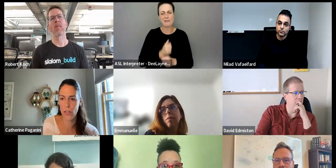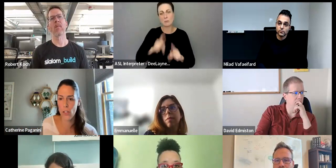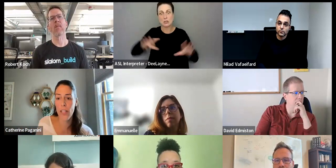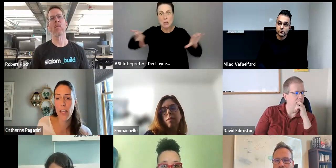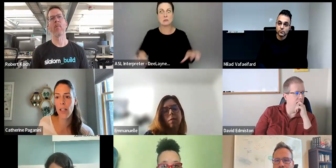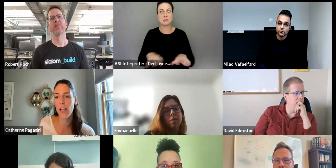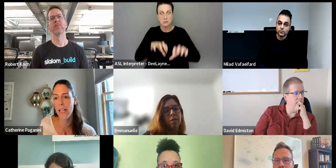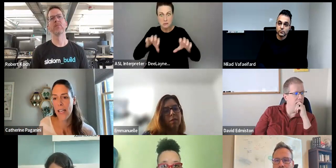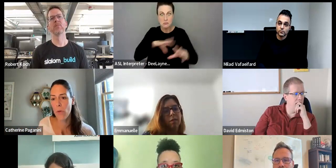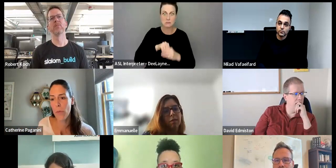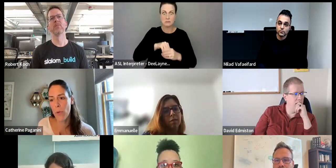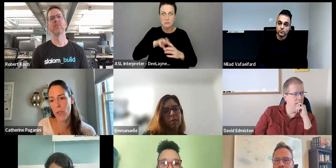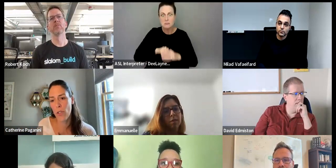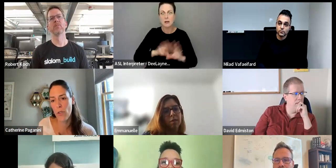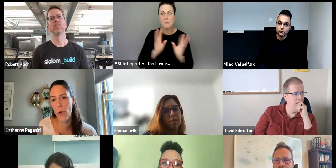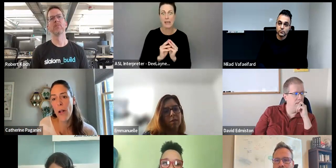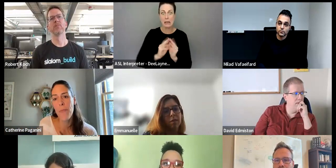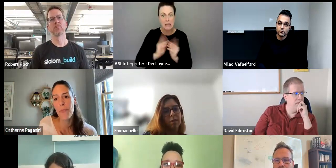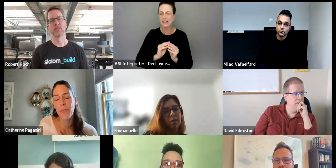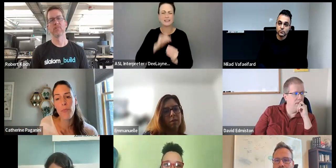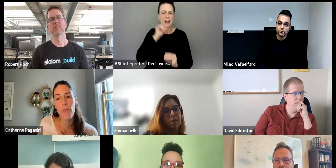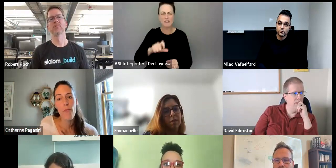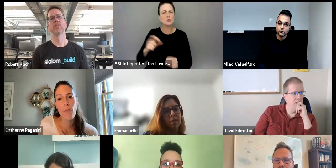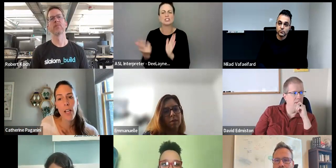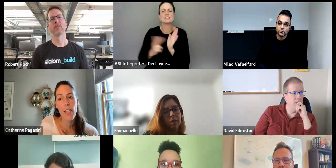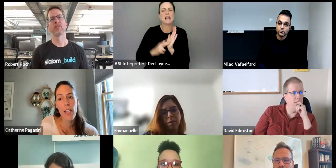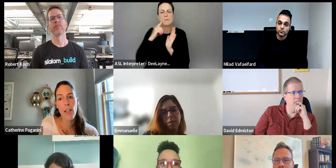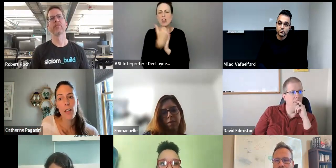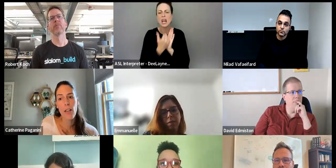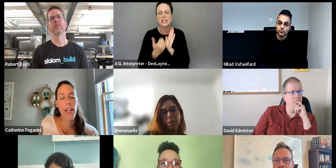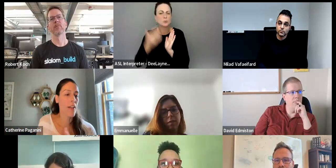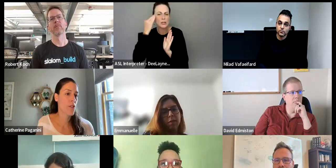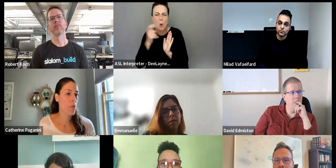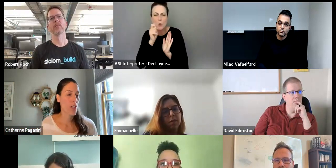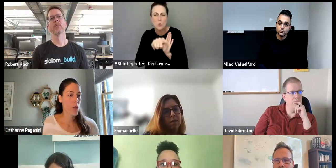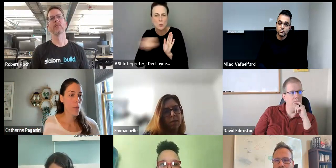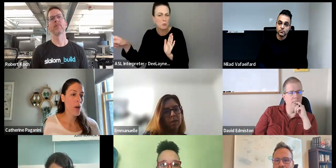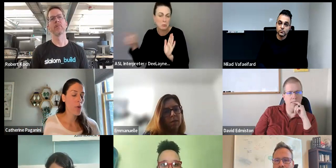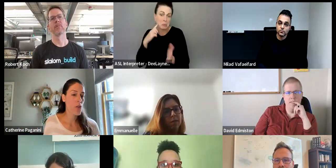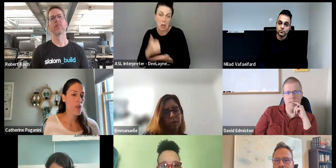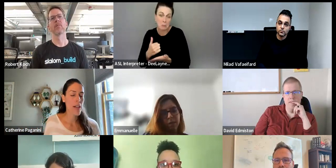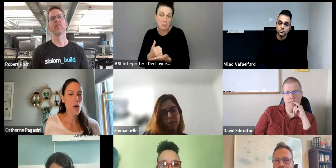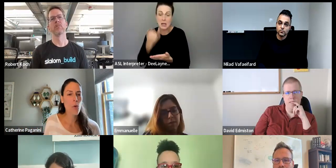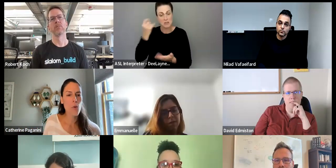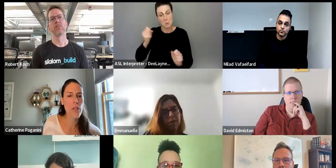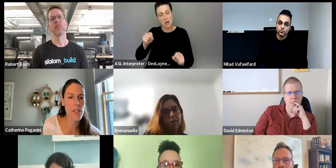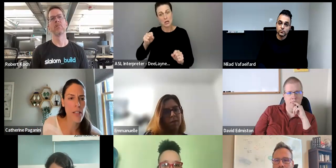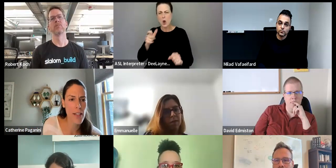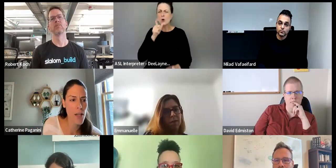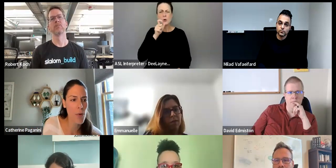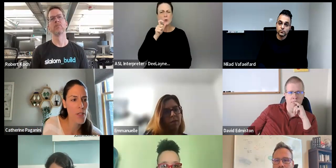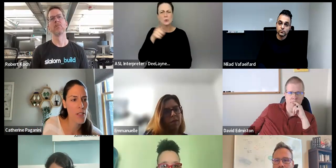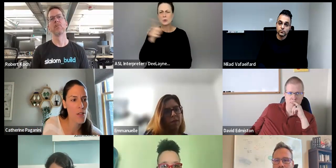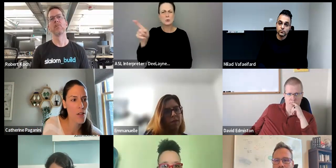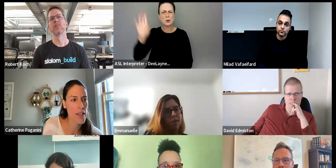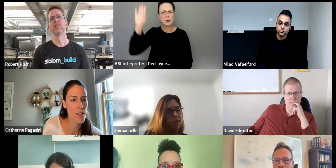involved, come to the meetings and so on. So I think that would be important too. So I think yeah, if someone could post, I don't know who is